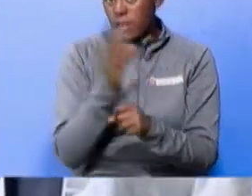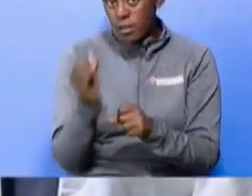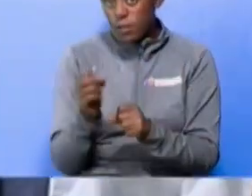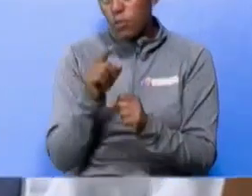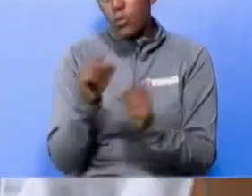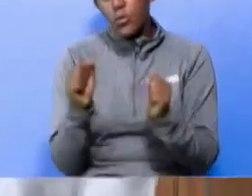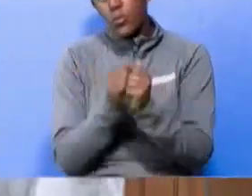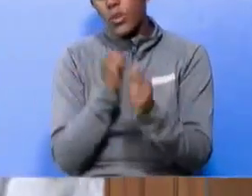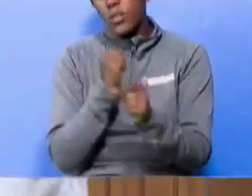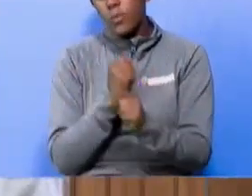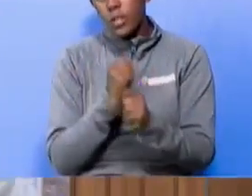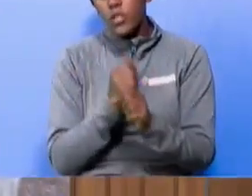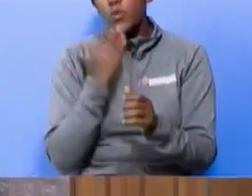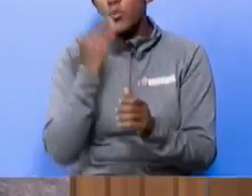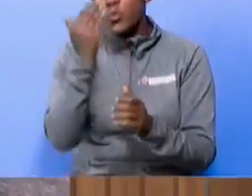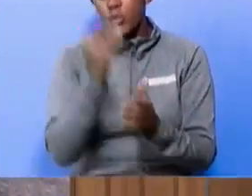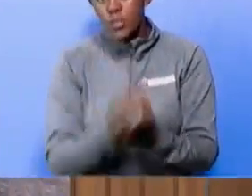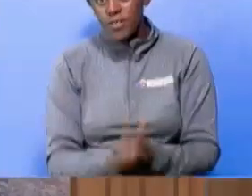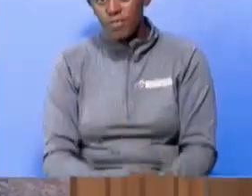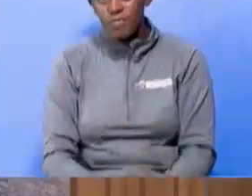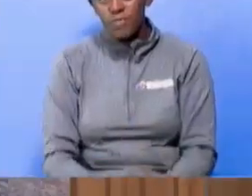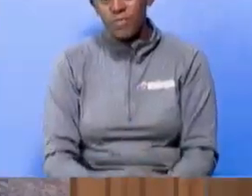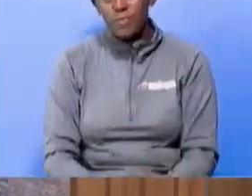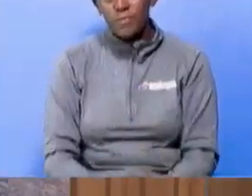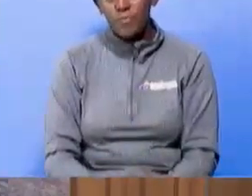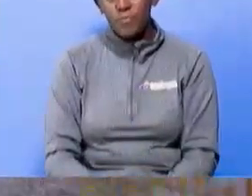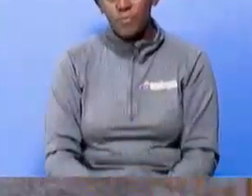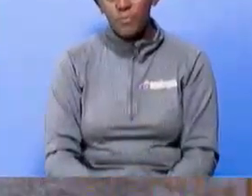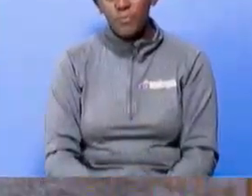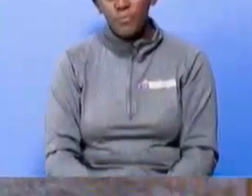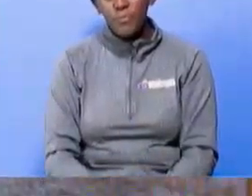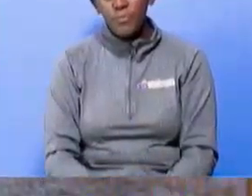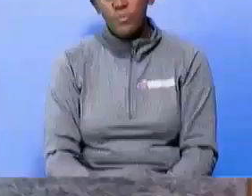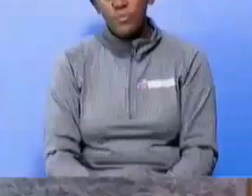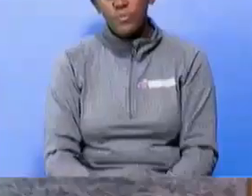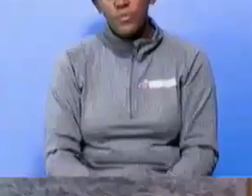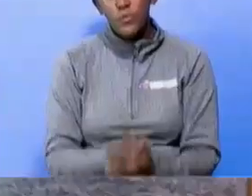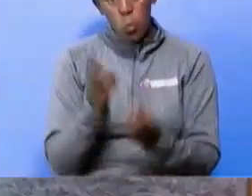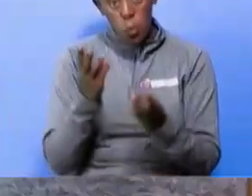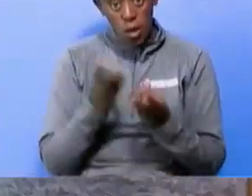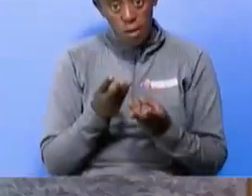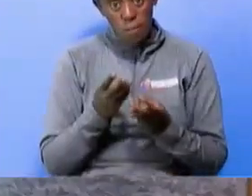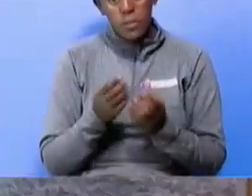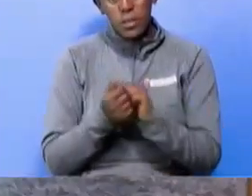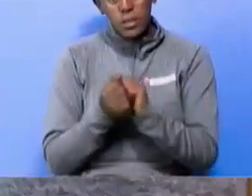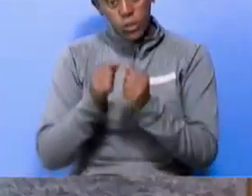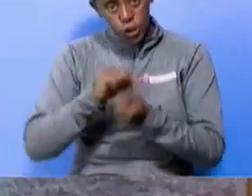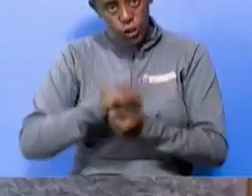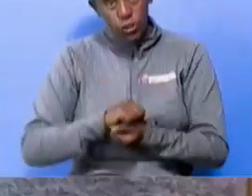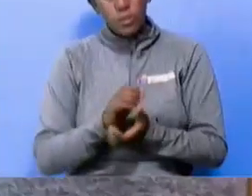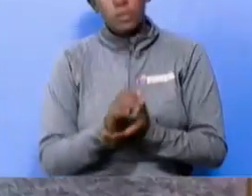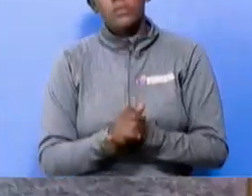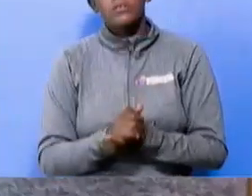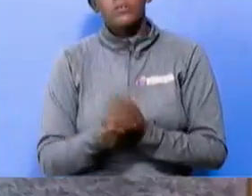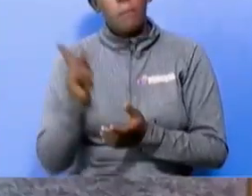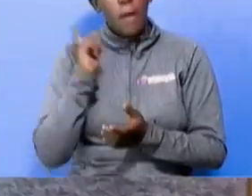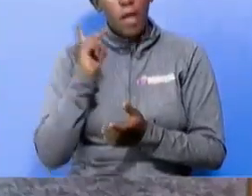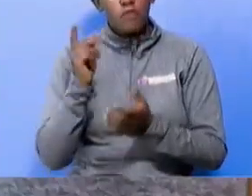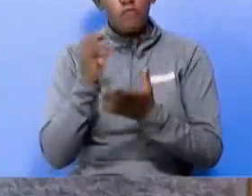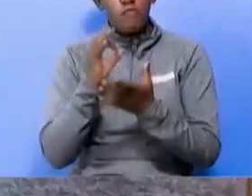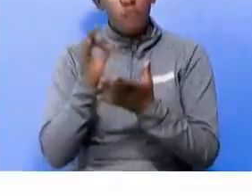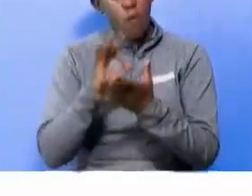do it together. Good. Among these verbs, you are welcome to change into past forms.